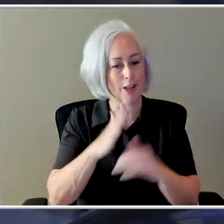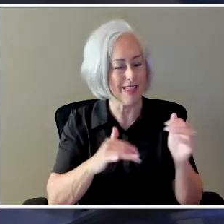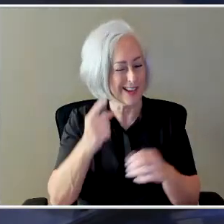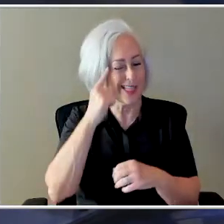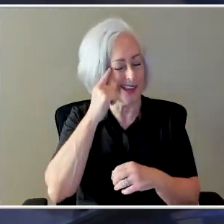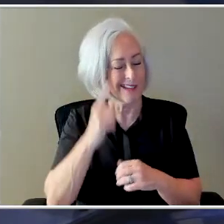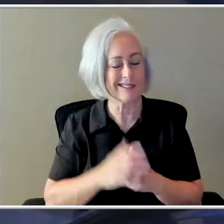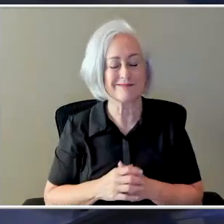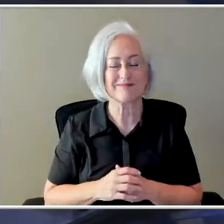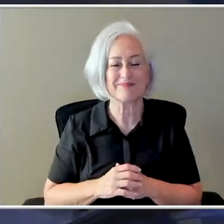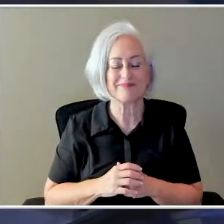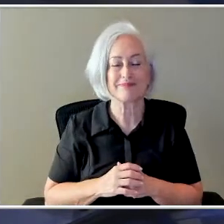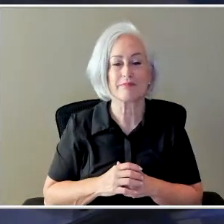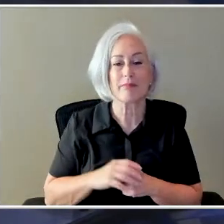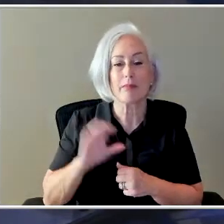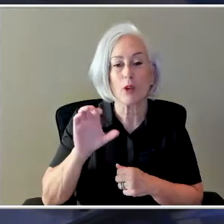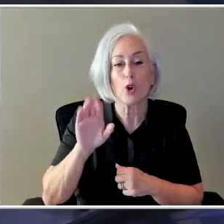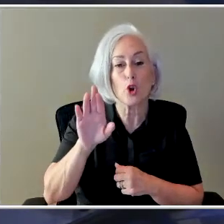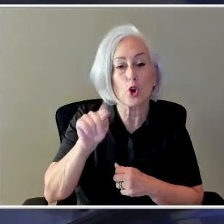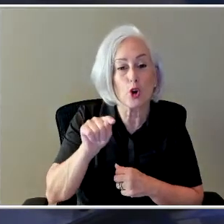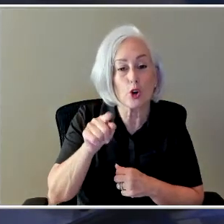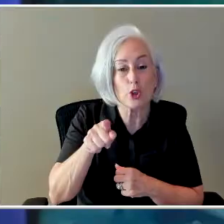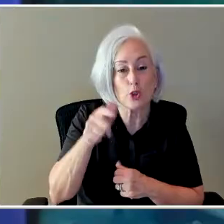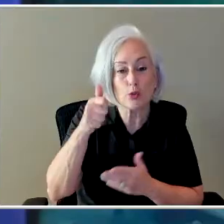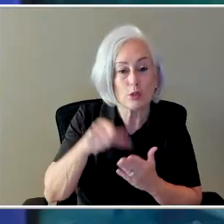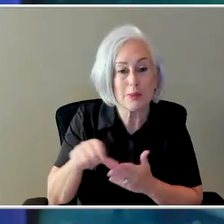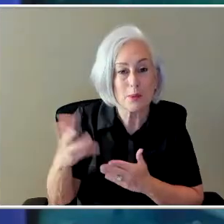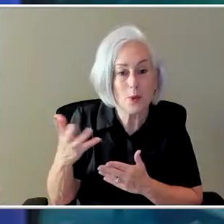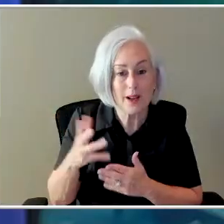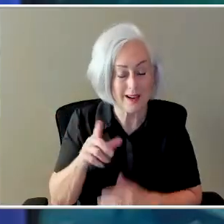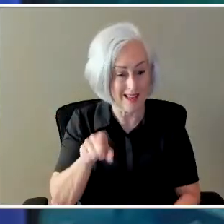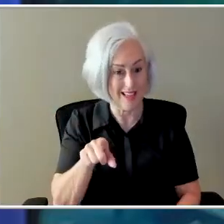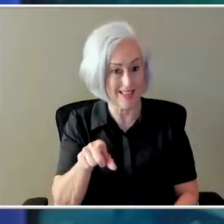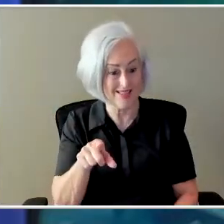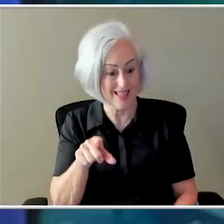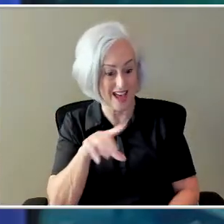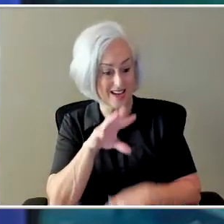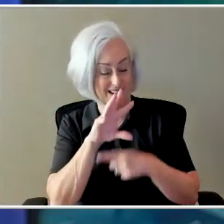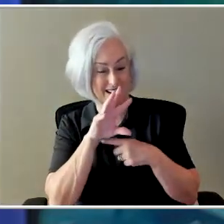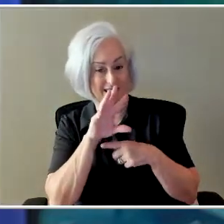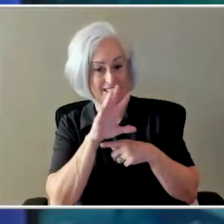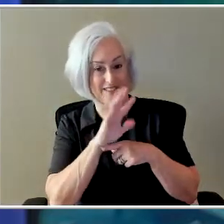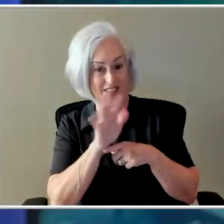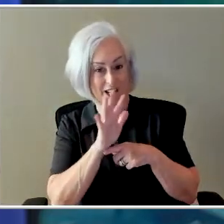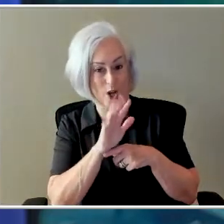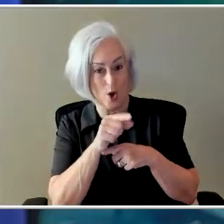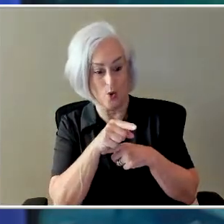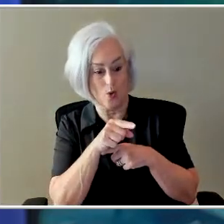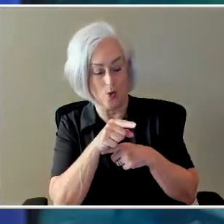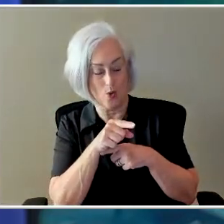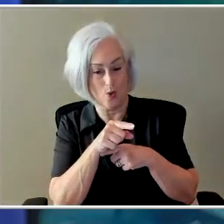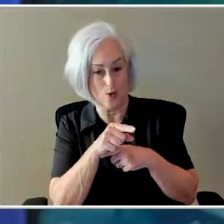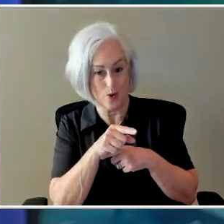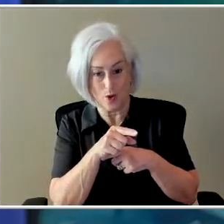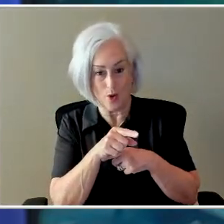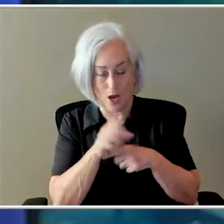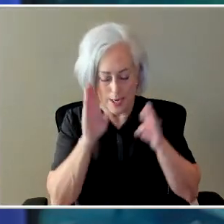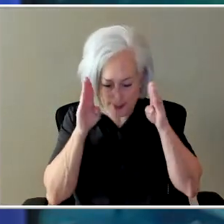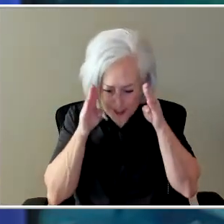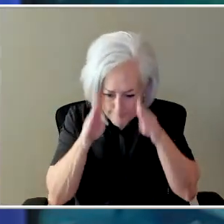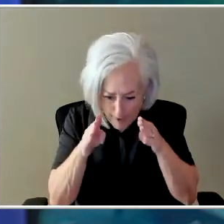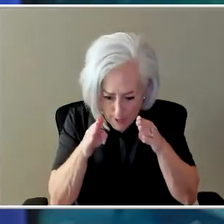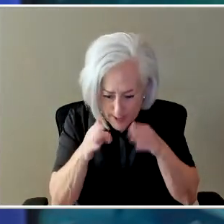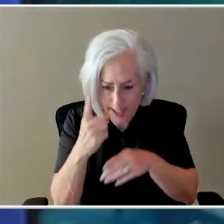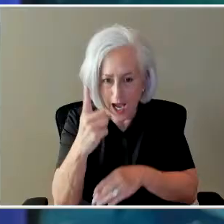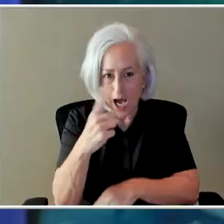about that moment? Just That video there, I mean, you just have to super concentrate on moving any muscle. I just had to stare